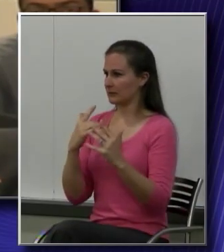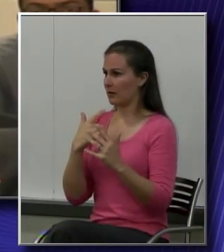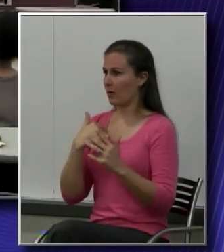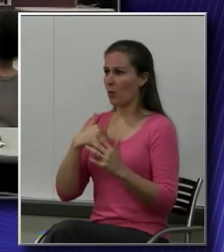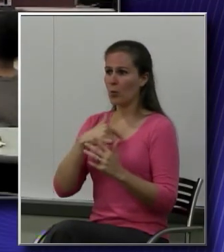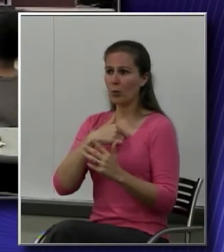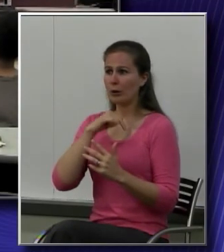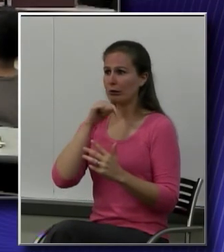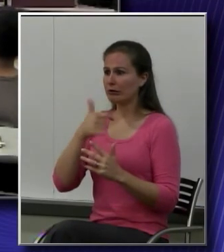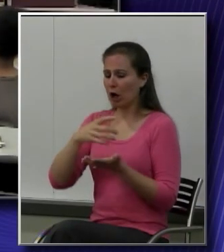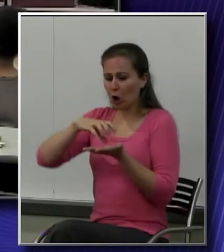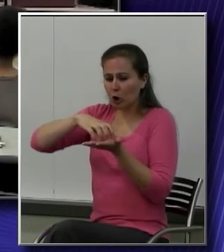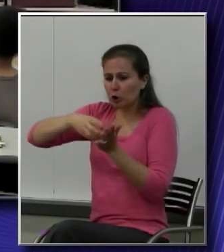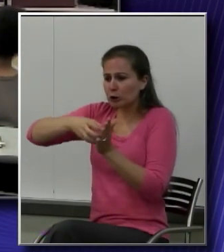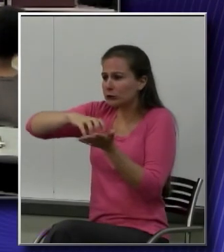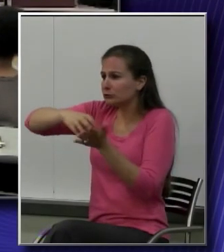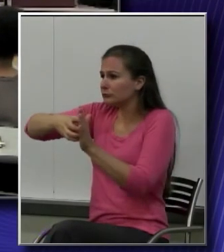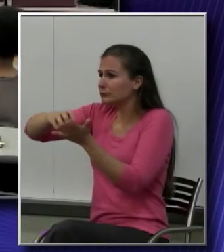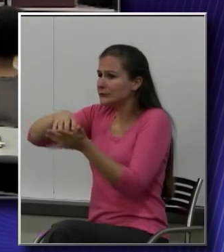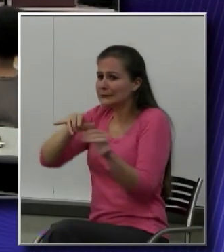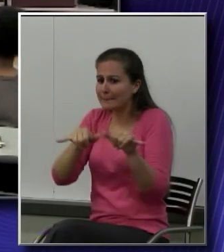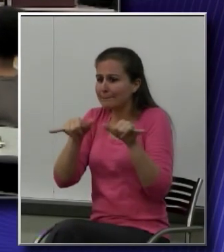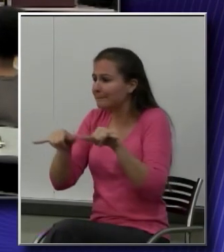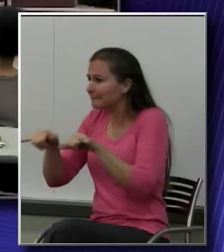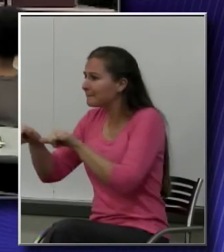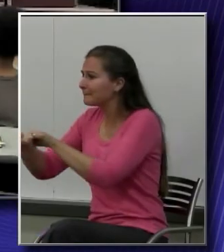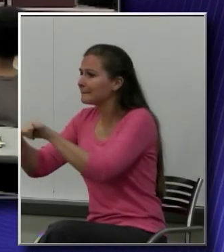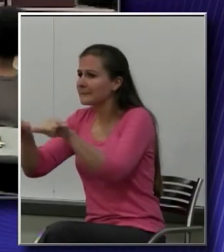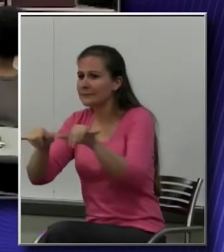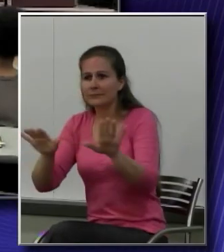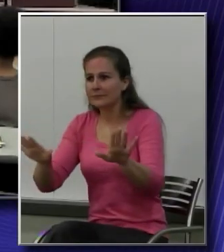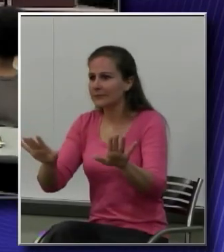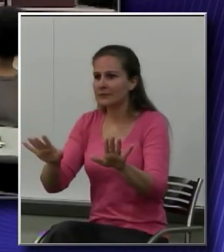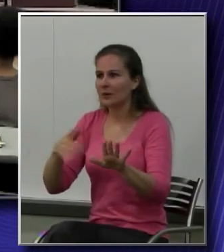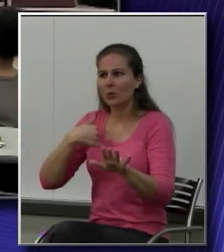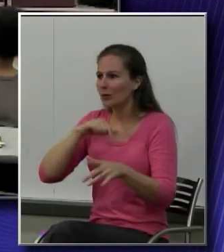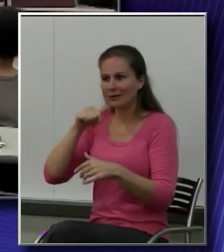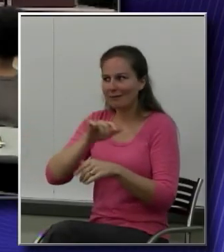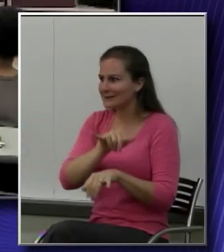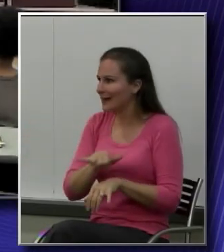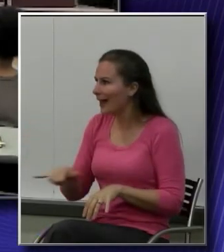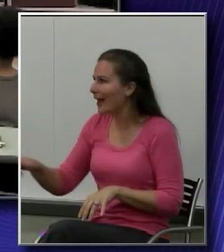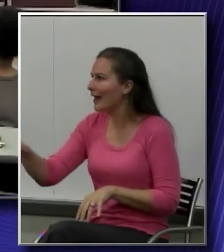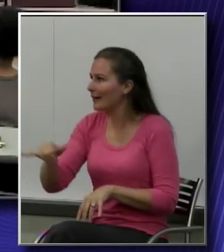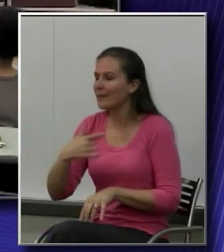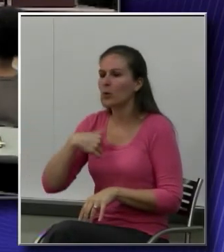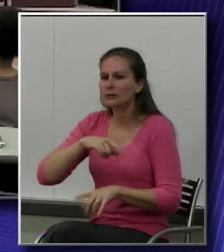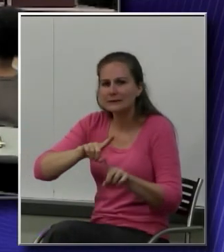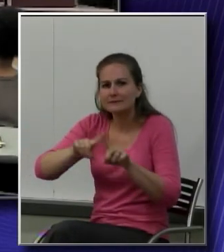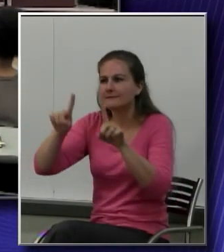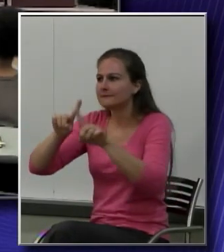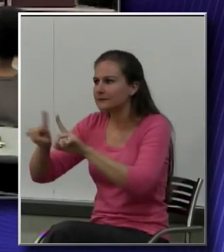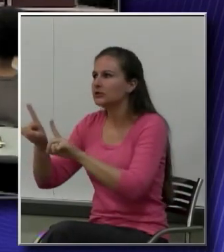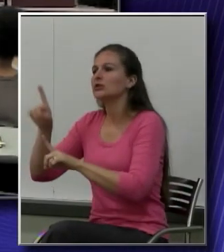sameness, unless you bring somebody in here who understands that we are talking